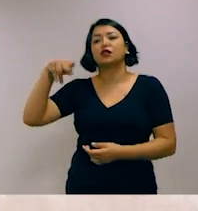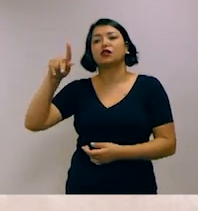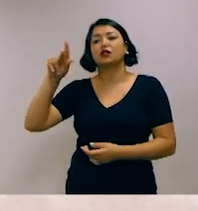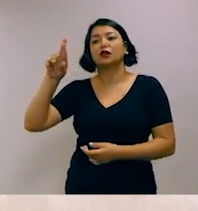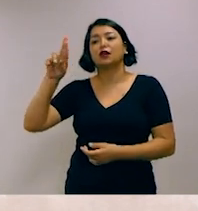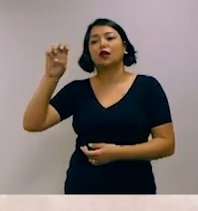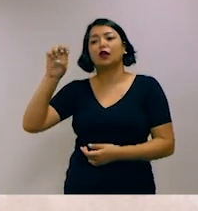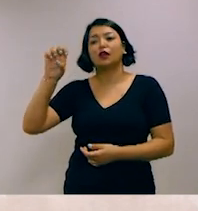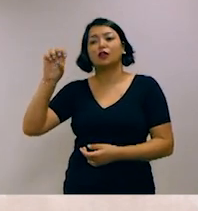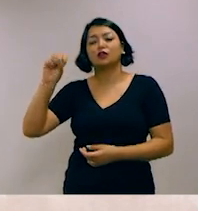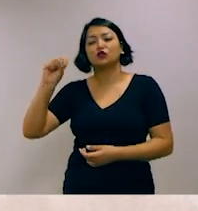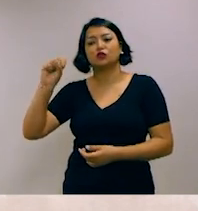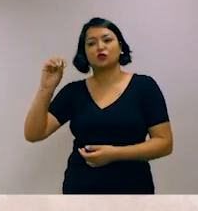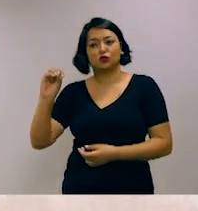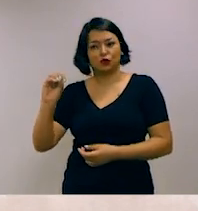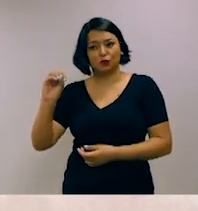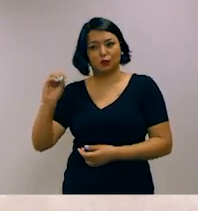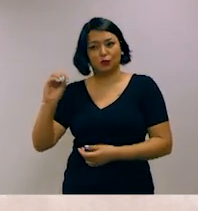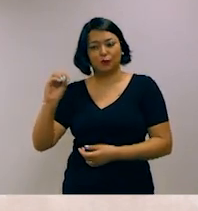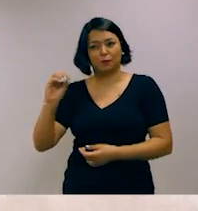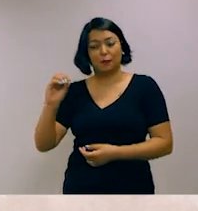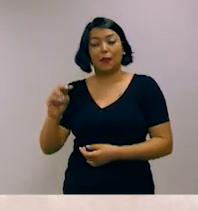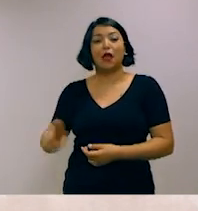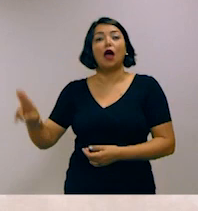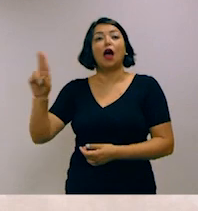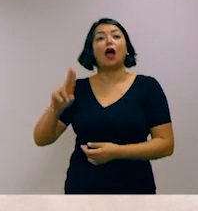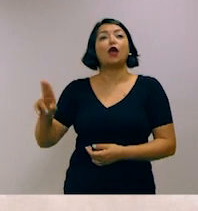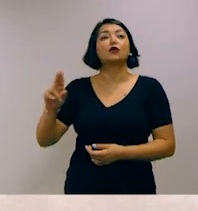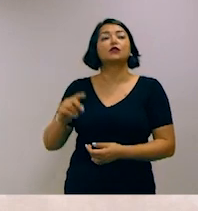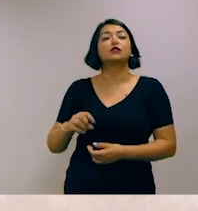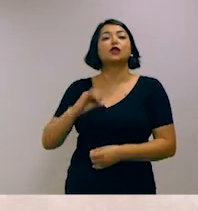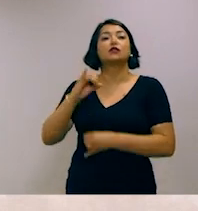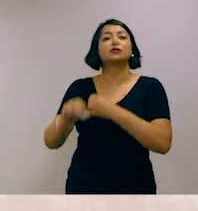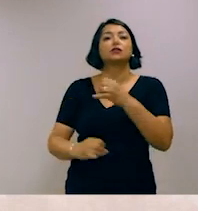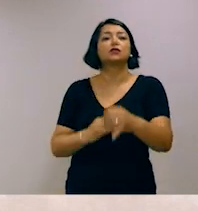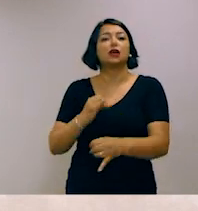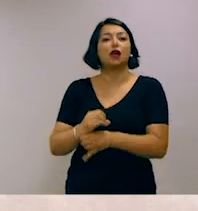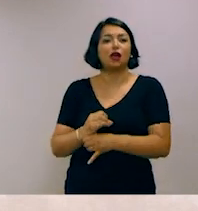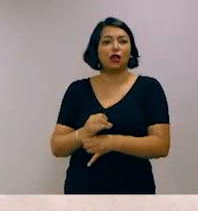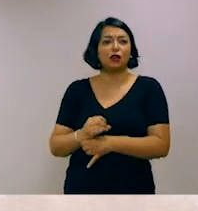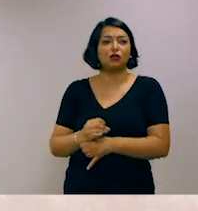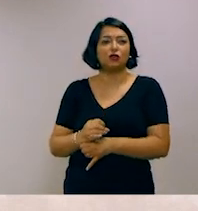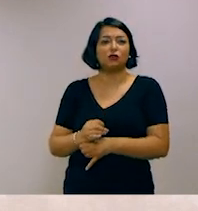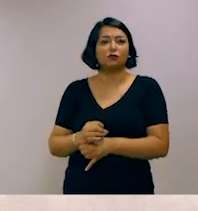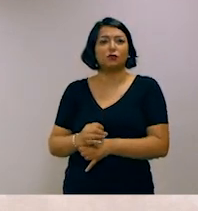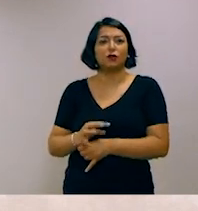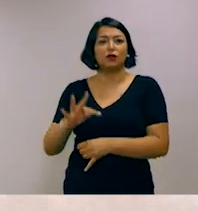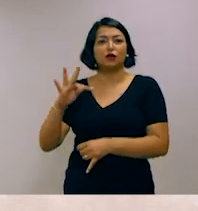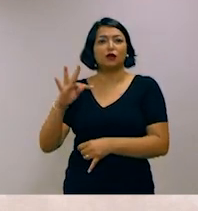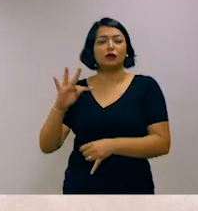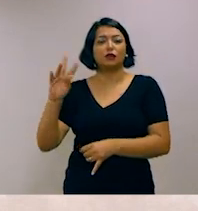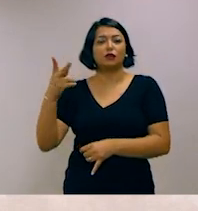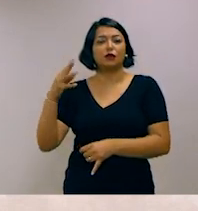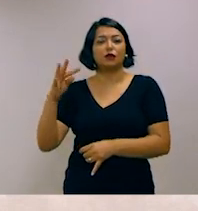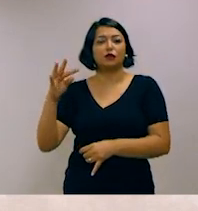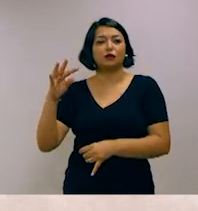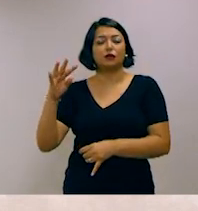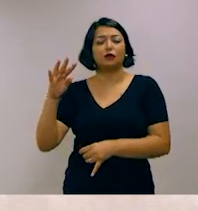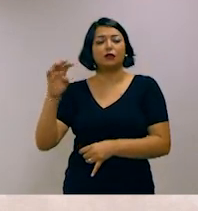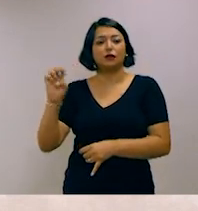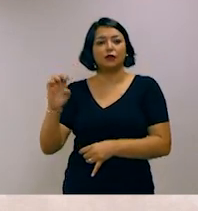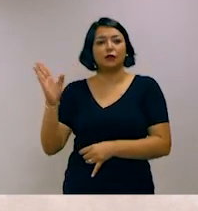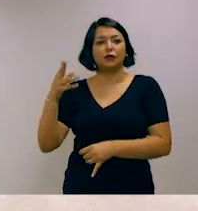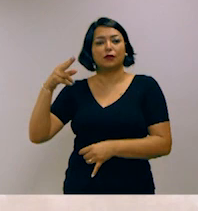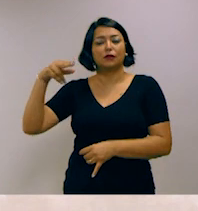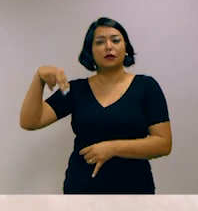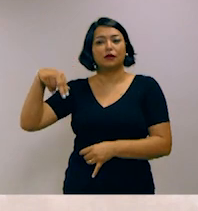the box office. And so there is a website that has a lot of information. And so I had